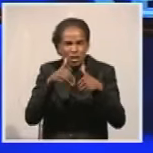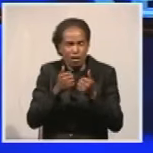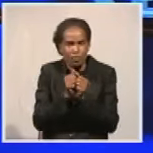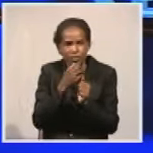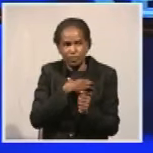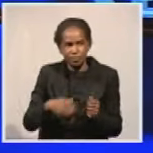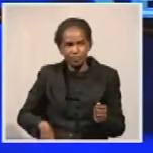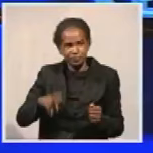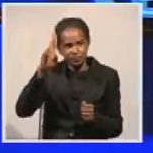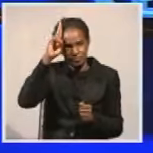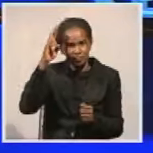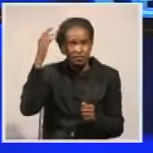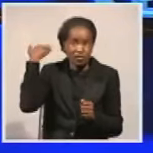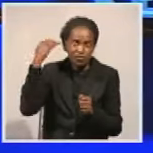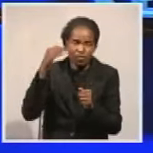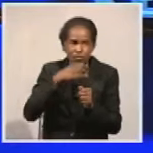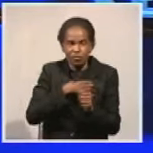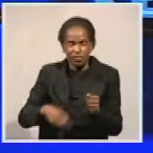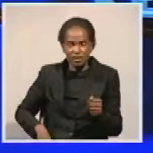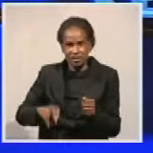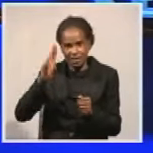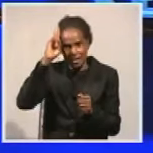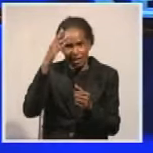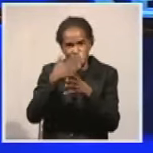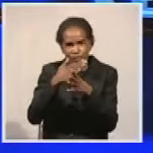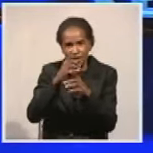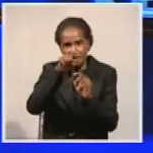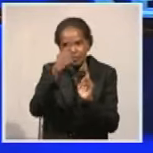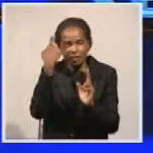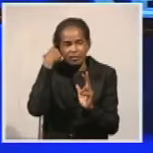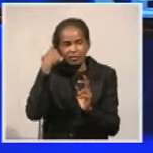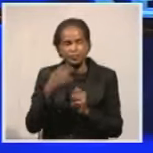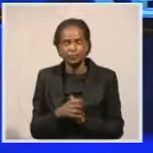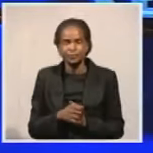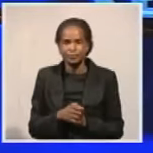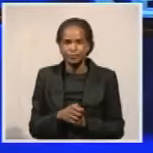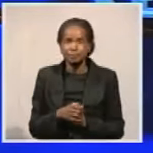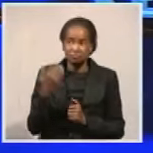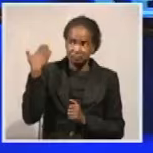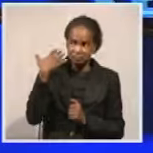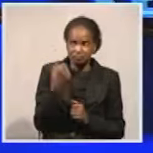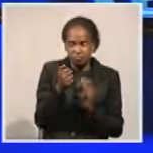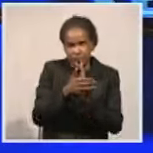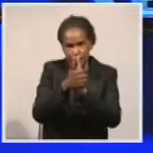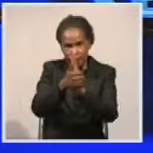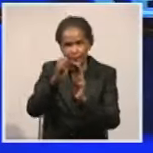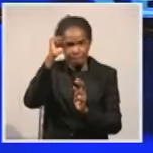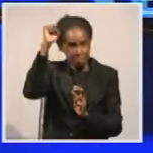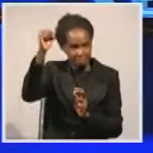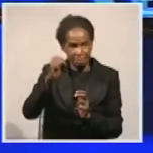we had a leadership of SWAPO that came almost